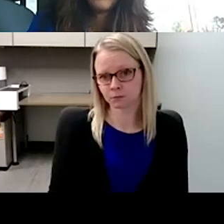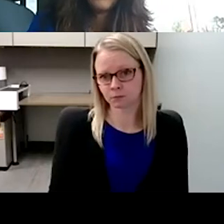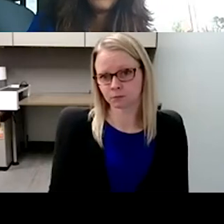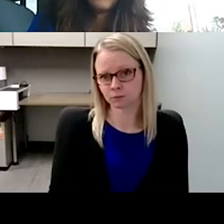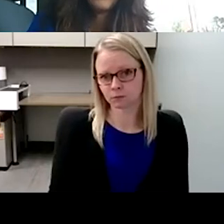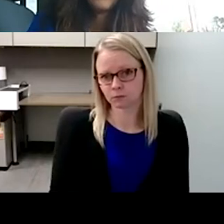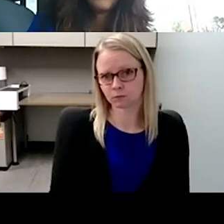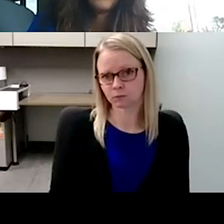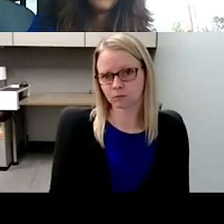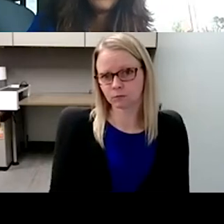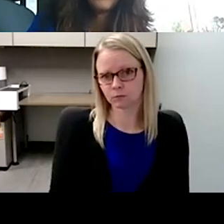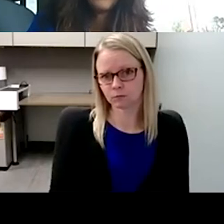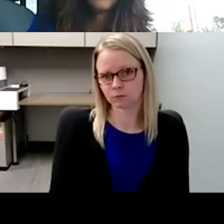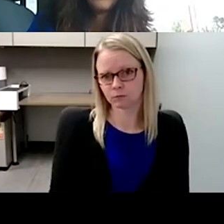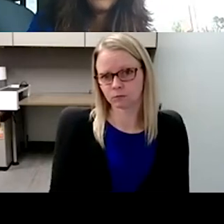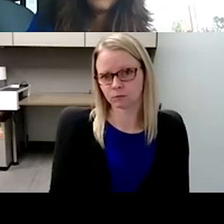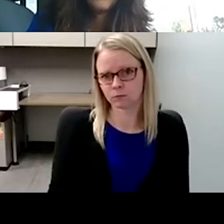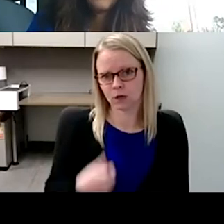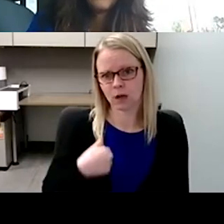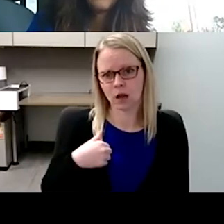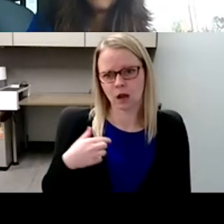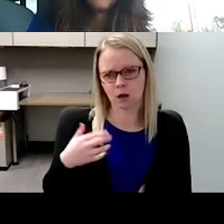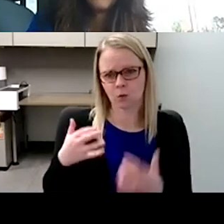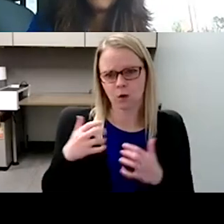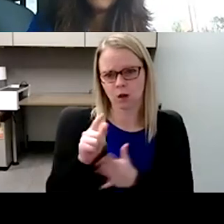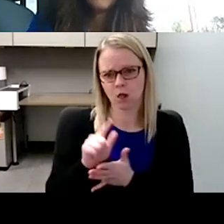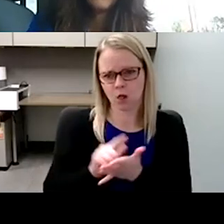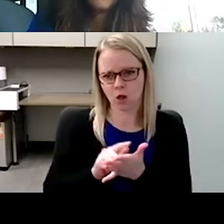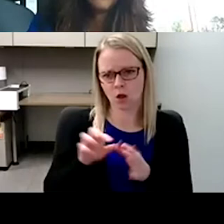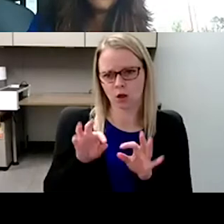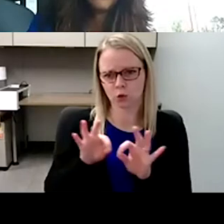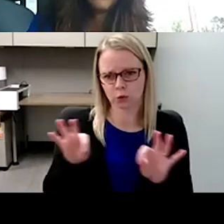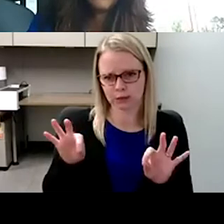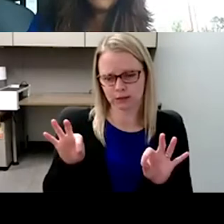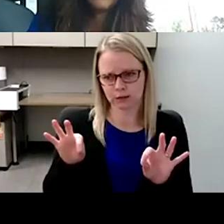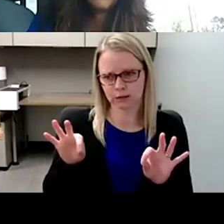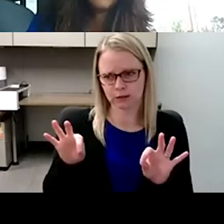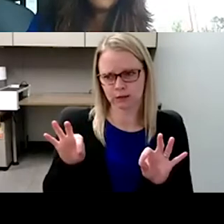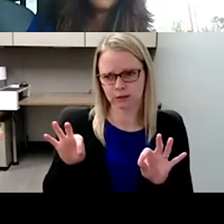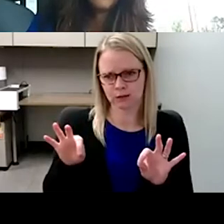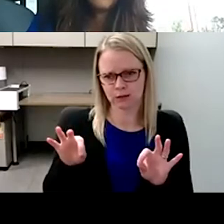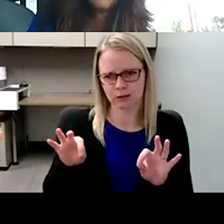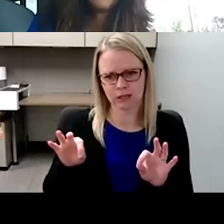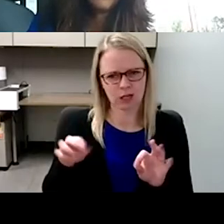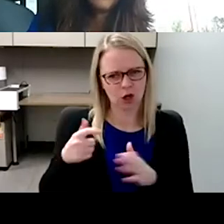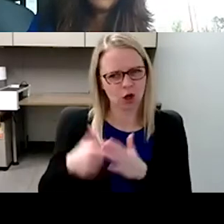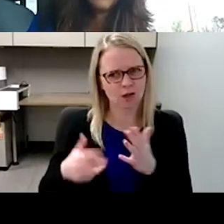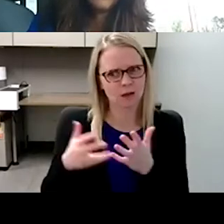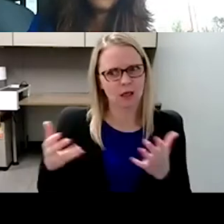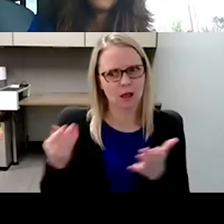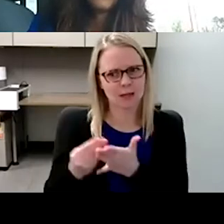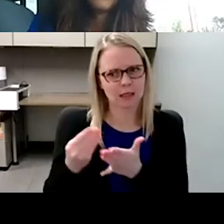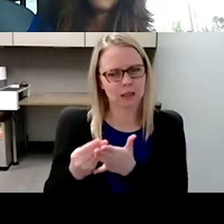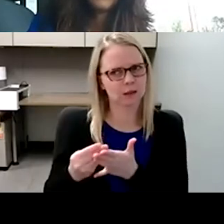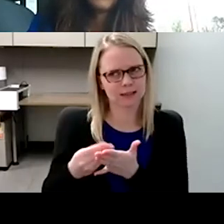a law degree, but decided that I didn't really have the funds for that. And so I decided I'm going to go to